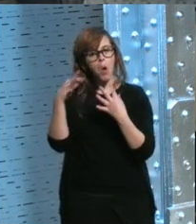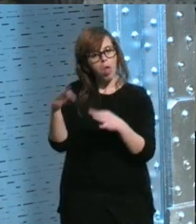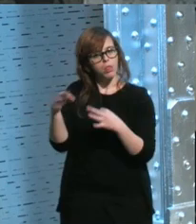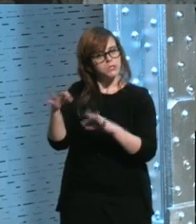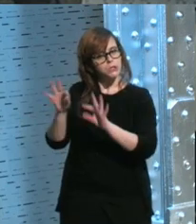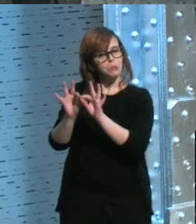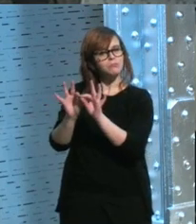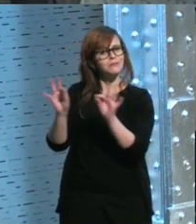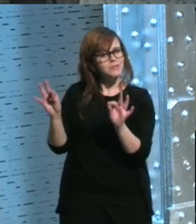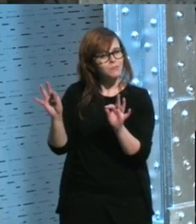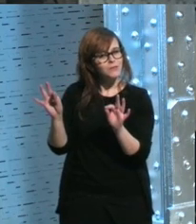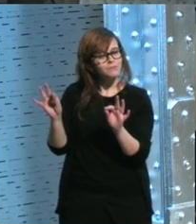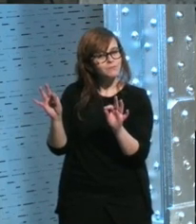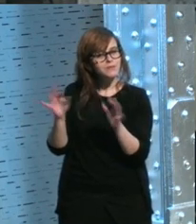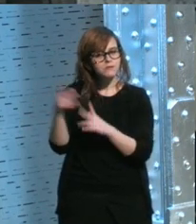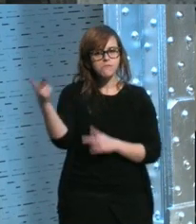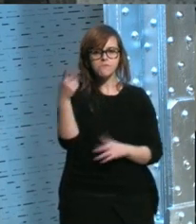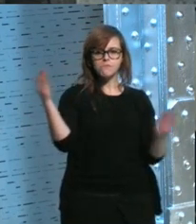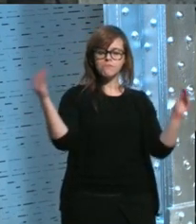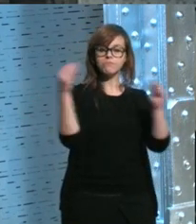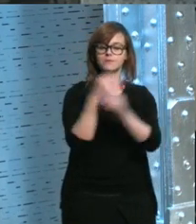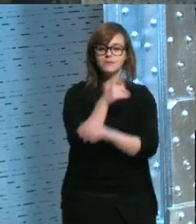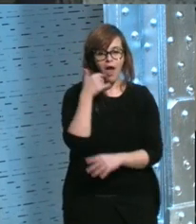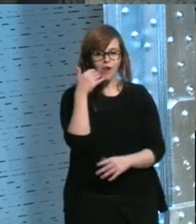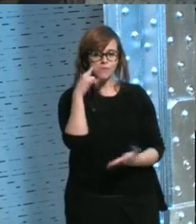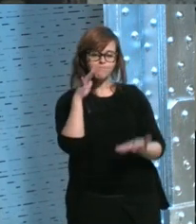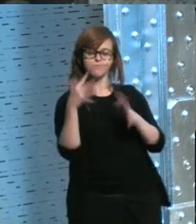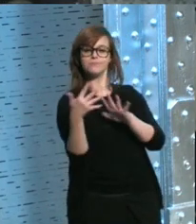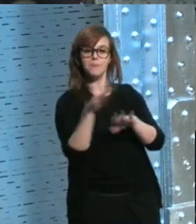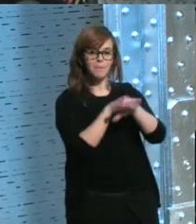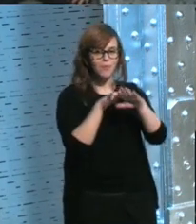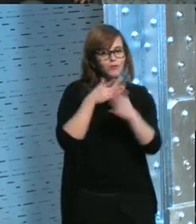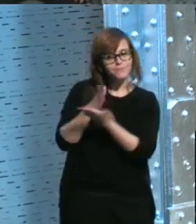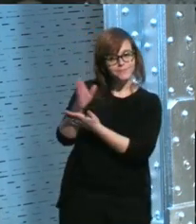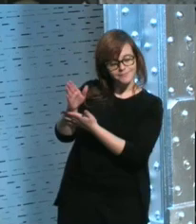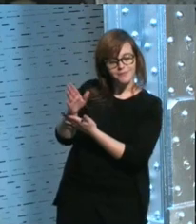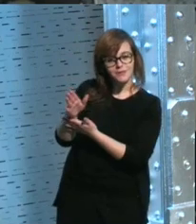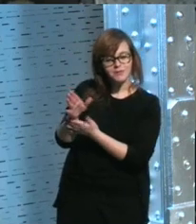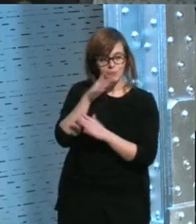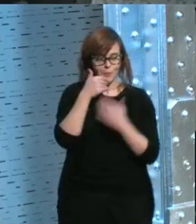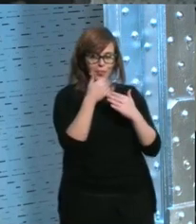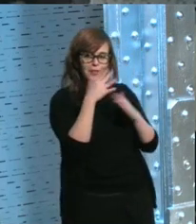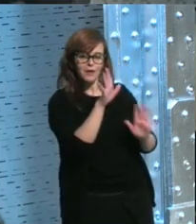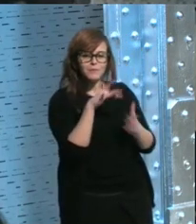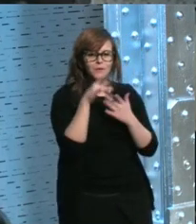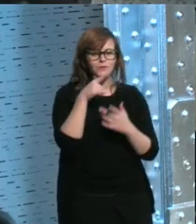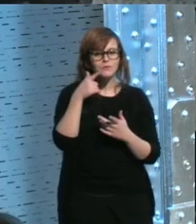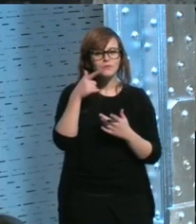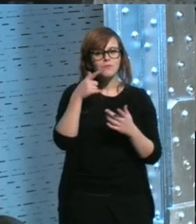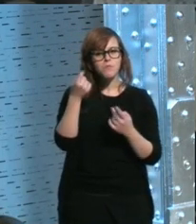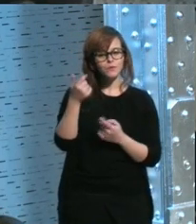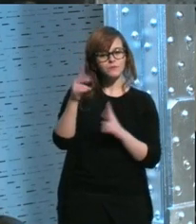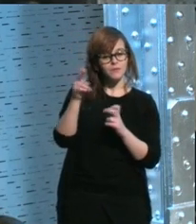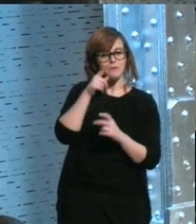diferente, ¿eh? Me parece muy sugerente este giro, ¿no? Perdona que haya incorporado esto, pero tiene que ver con esta idea de la